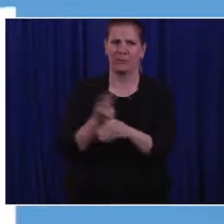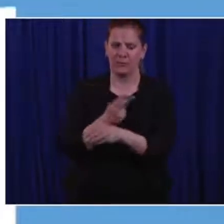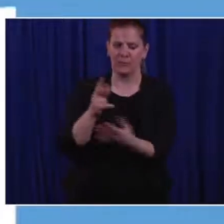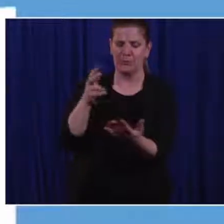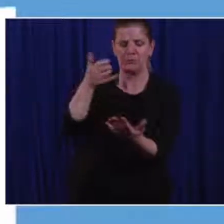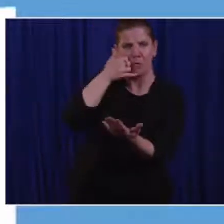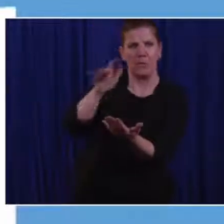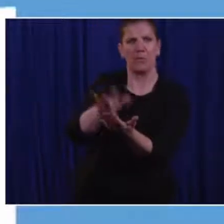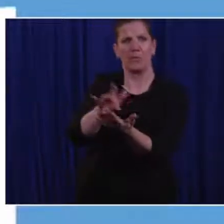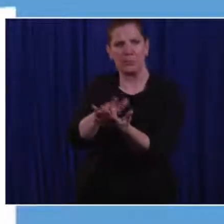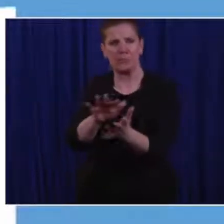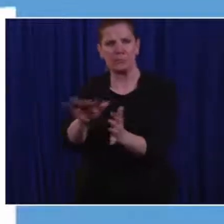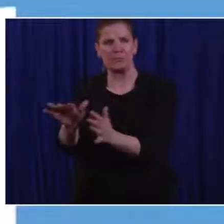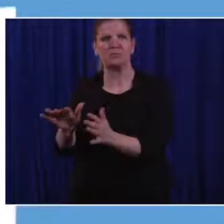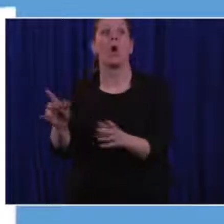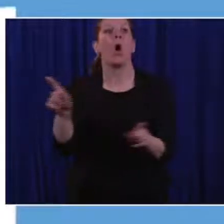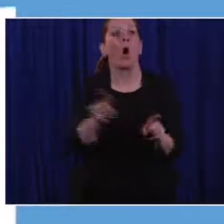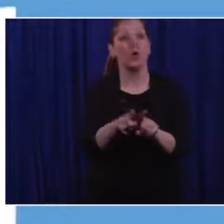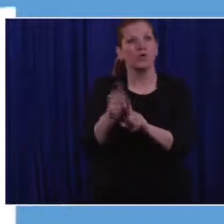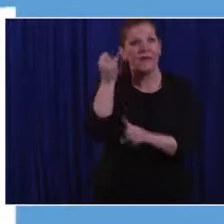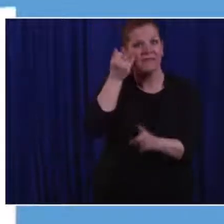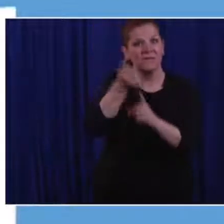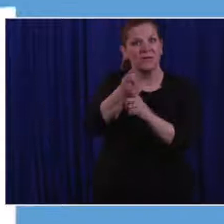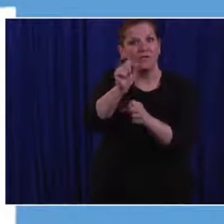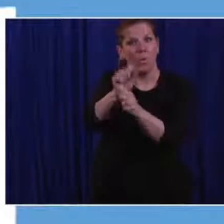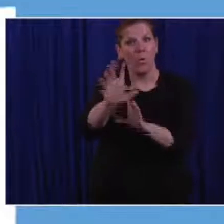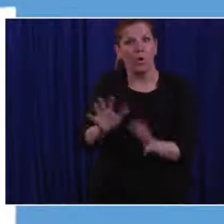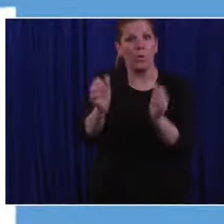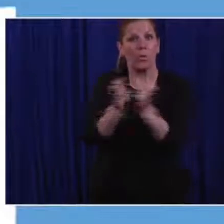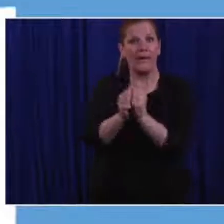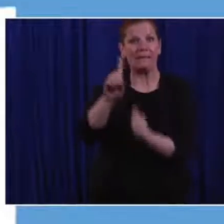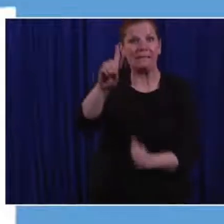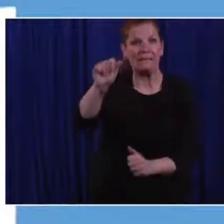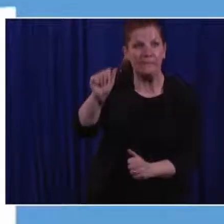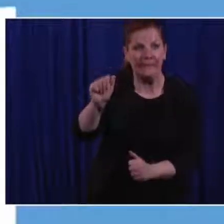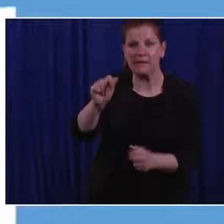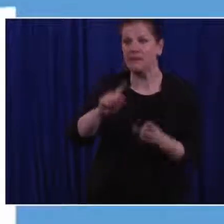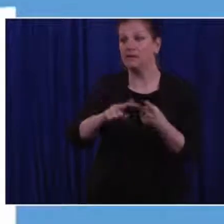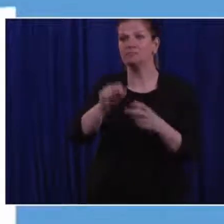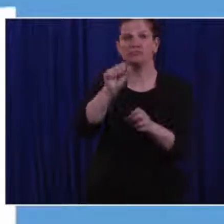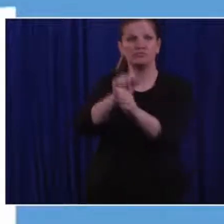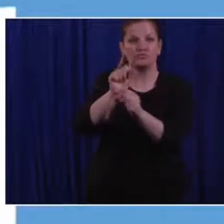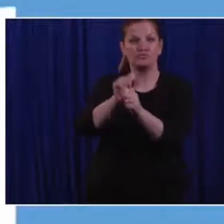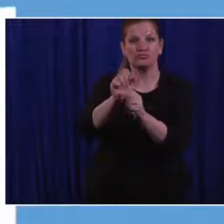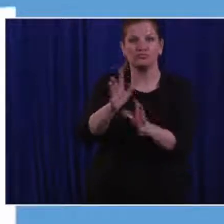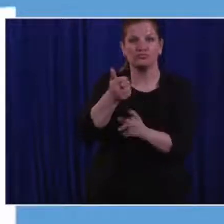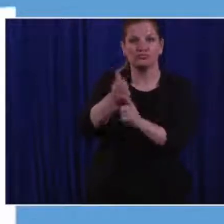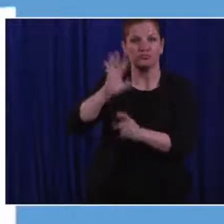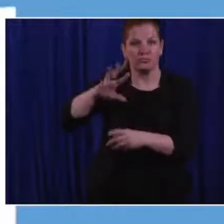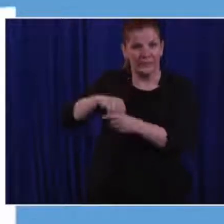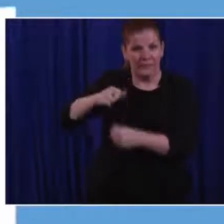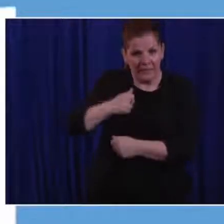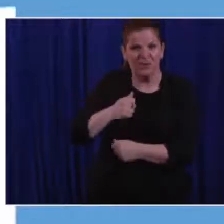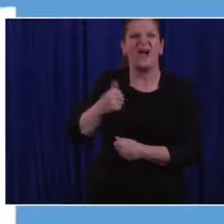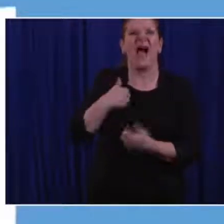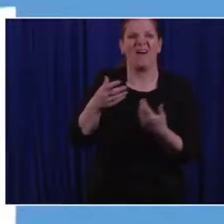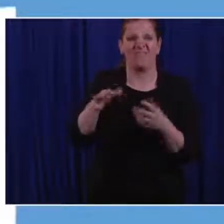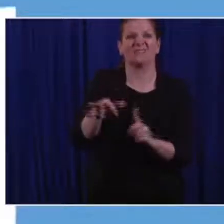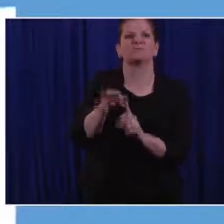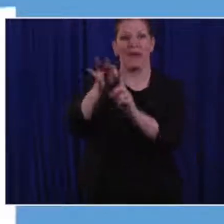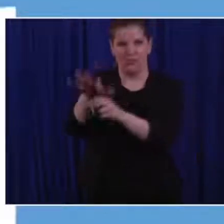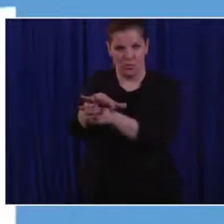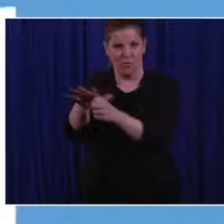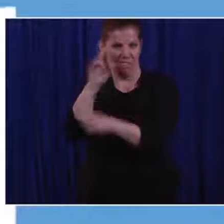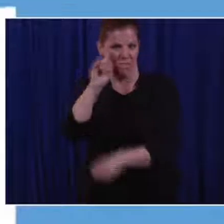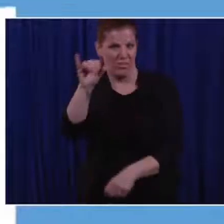specifically for veterans and workers with disabilities, people receiving unemployment assistance. So back to what we just talked about, if you're on